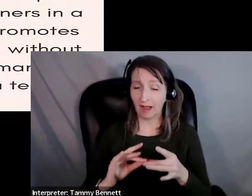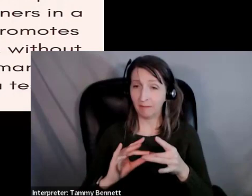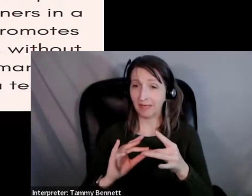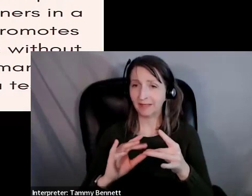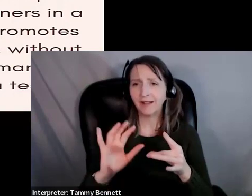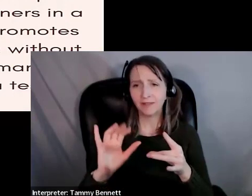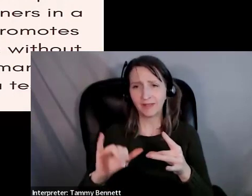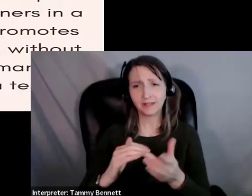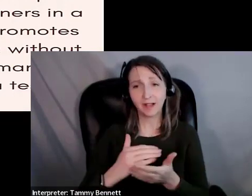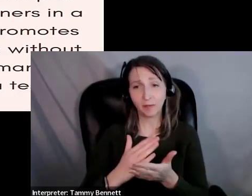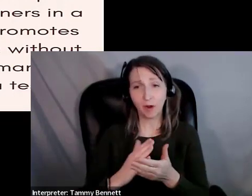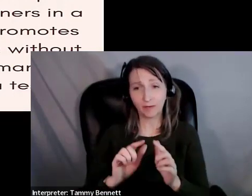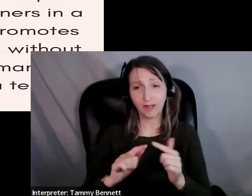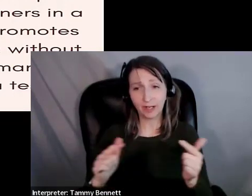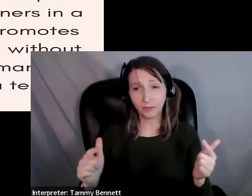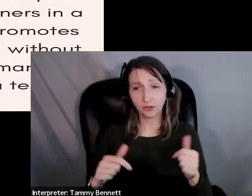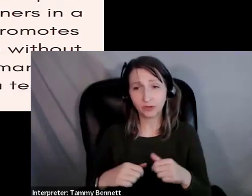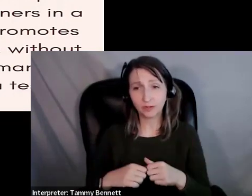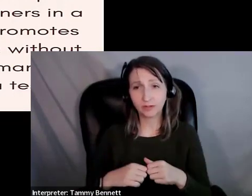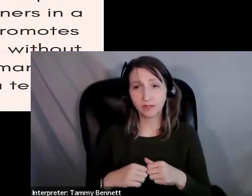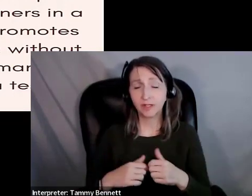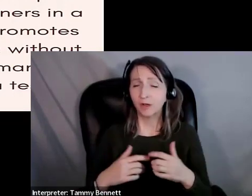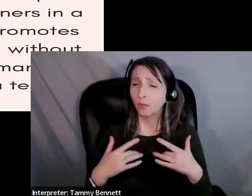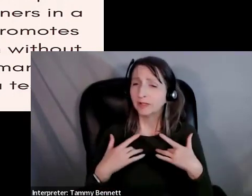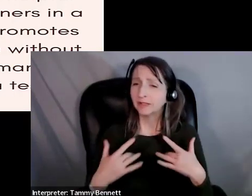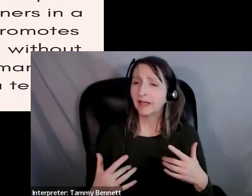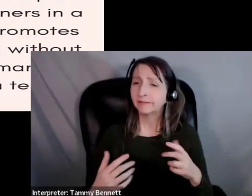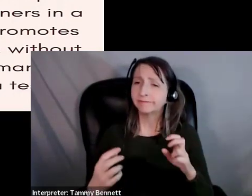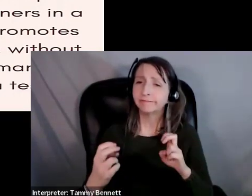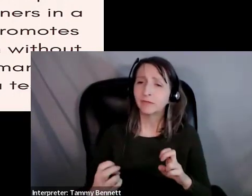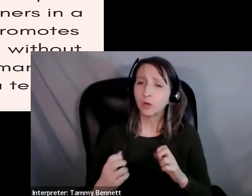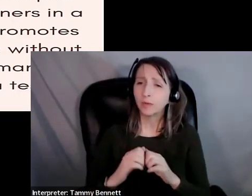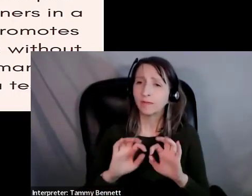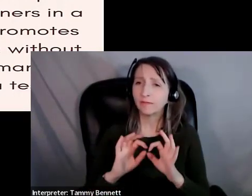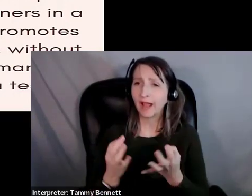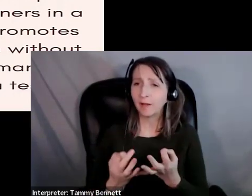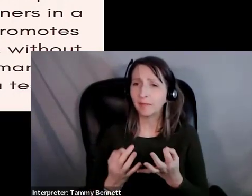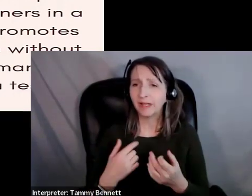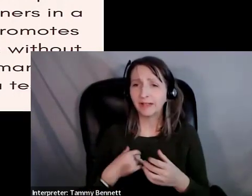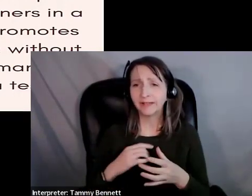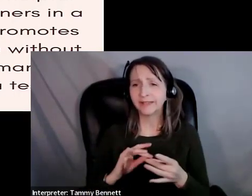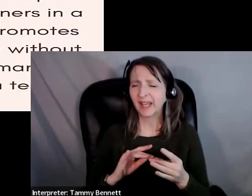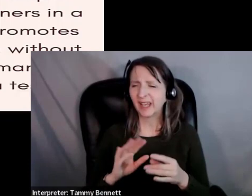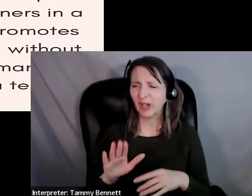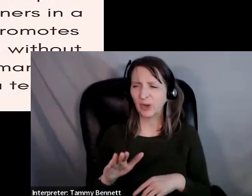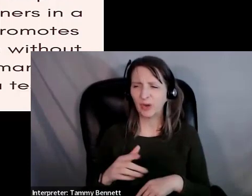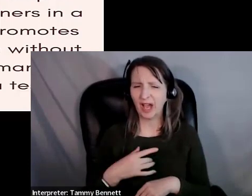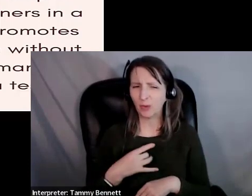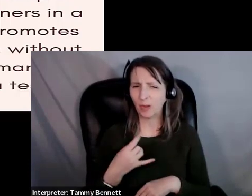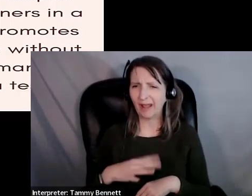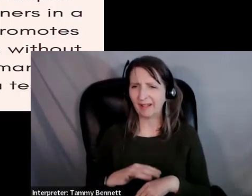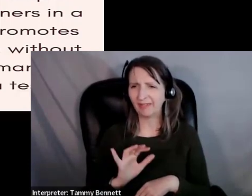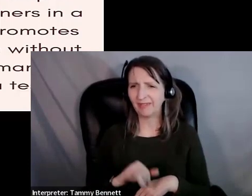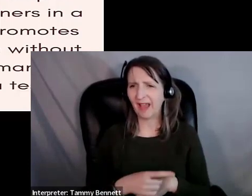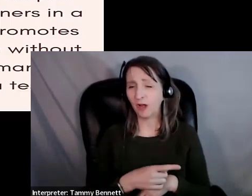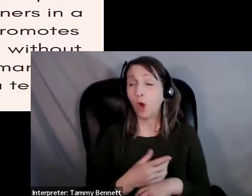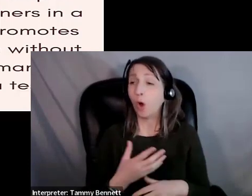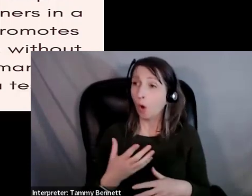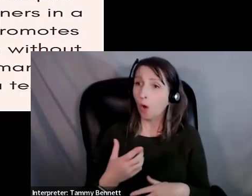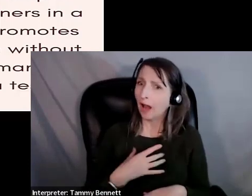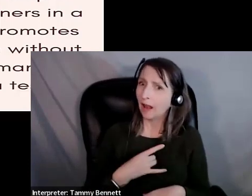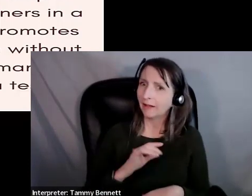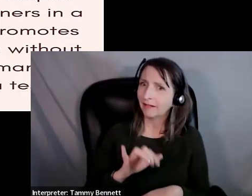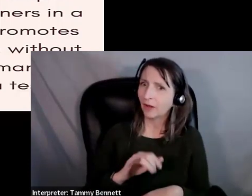language and we frequently do it. We're, we're sitting with our family. We're doing something. Oh, I don't like that. Ooh, that's cool. And again,